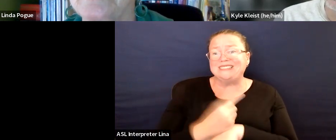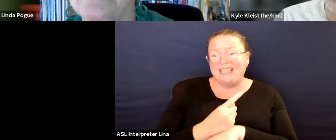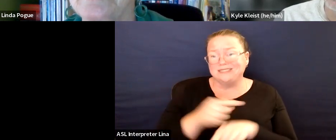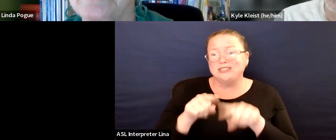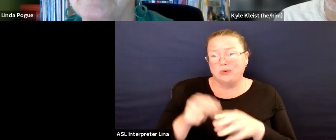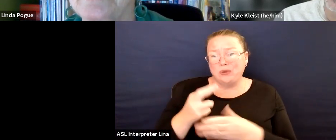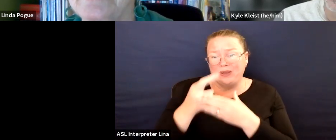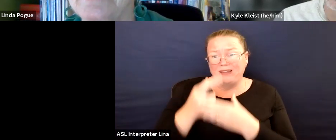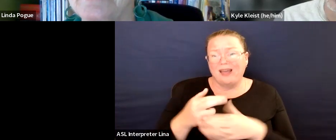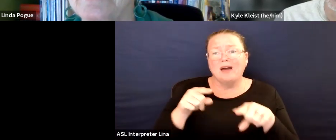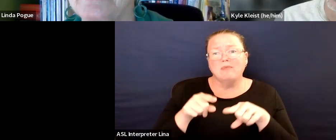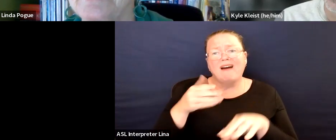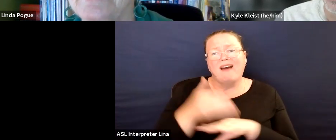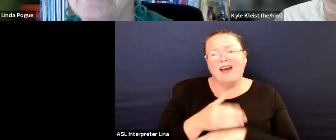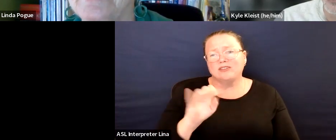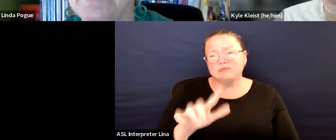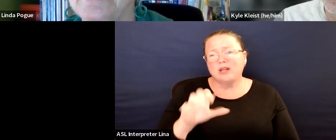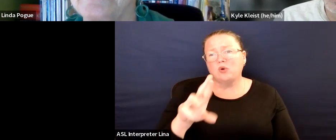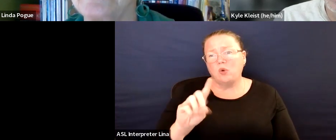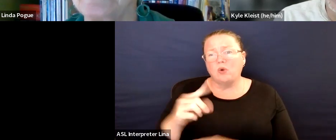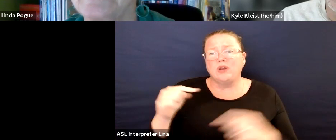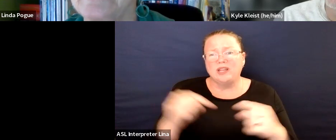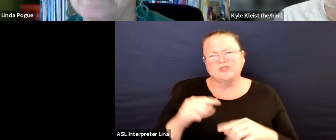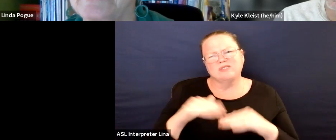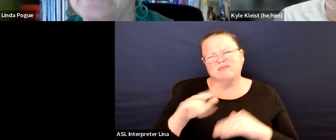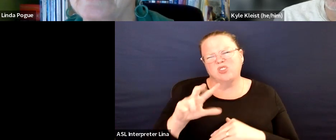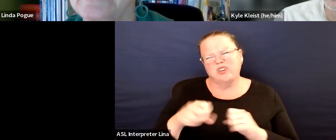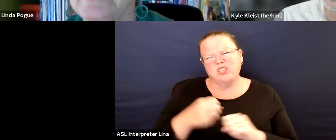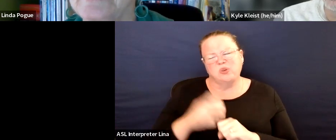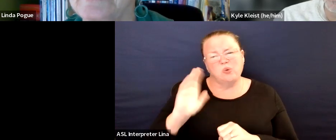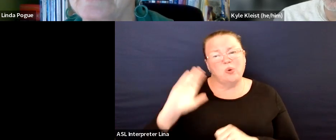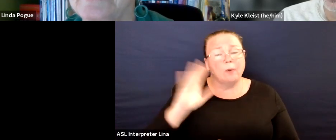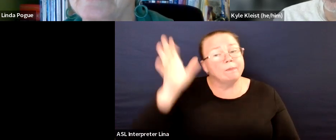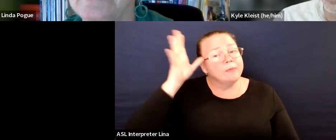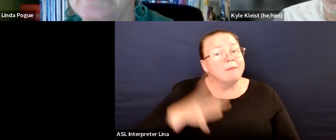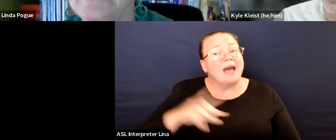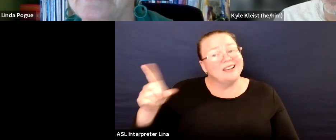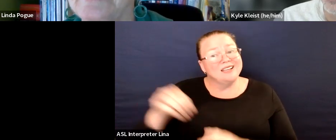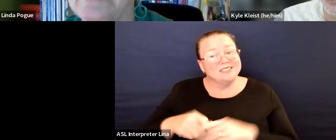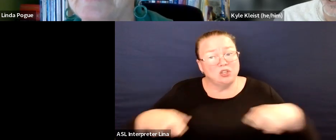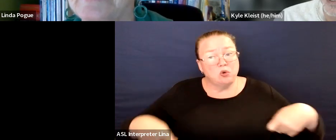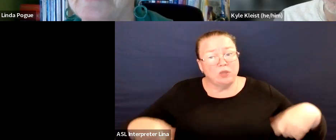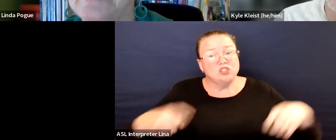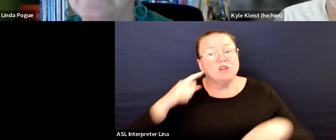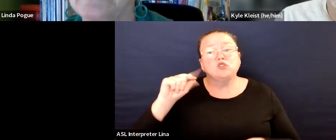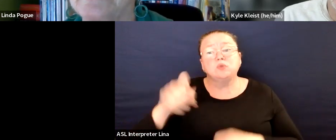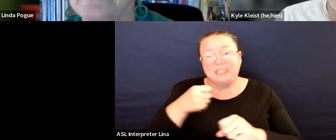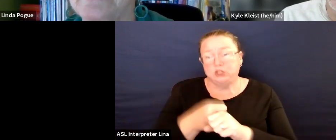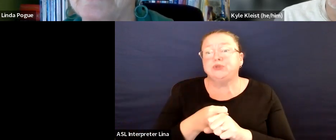rehab following my spinal cord injury over 30 years ago. And it was a gentleman who had been in a wheelchair for 20 years